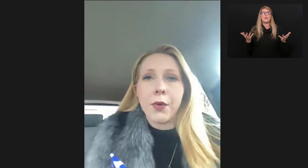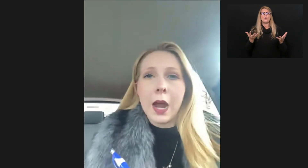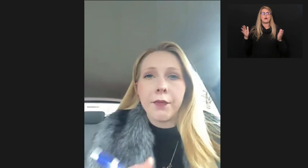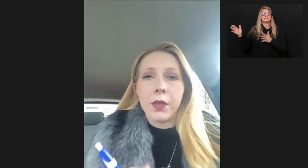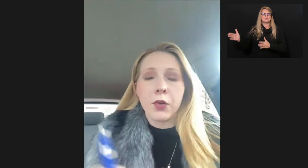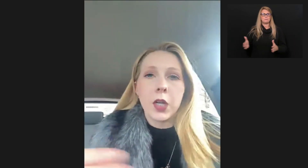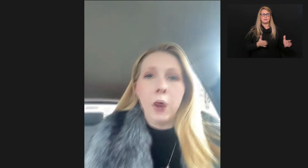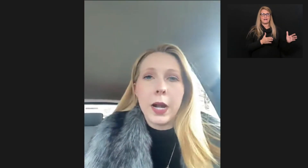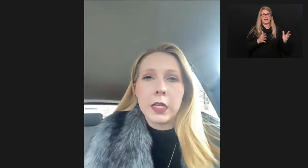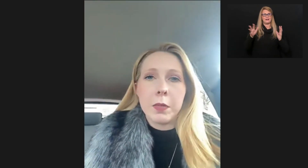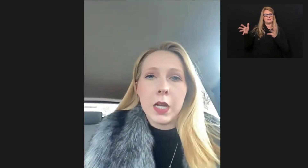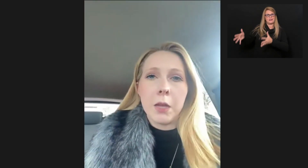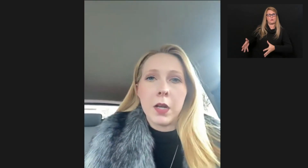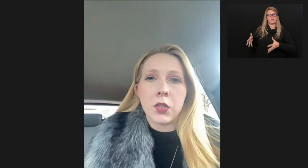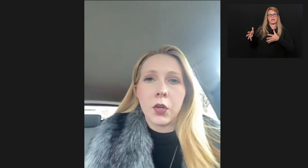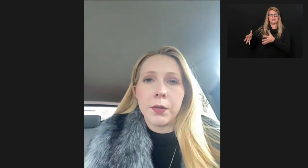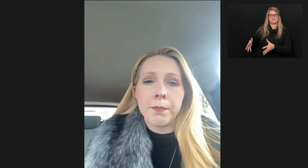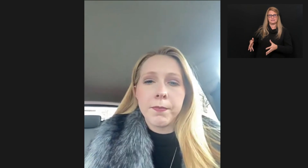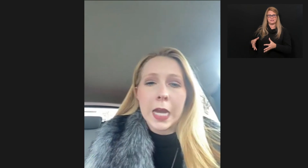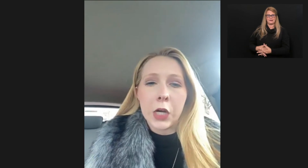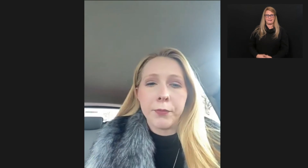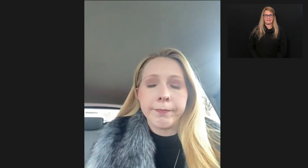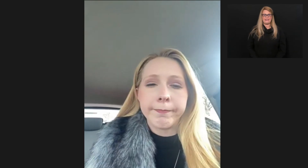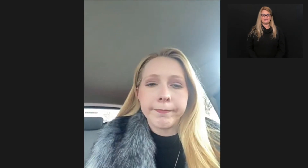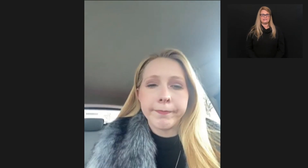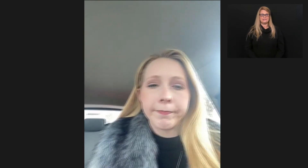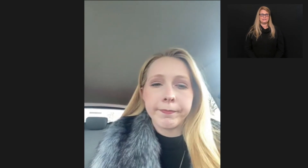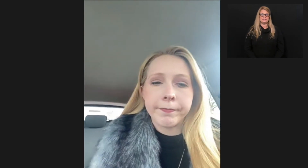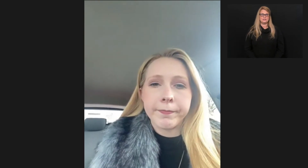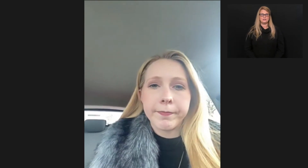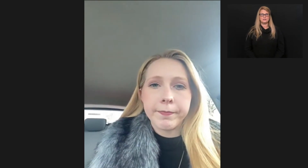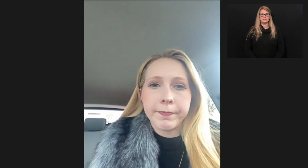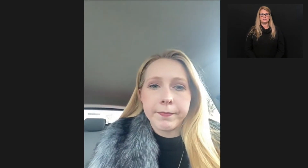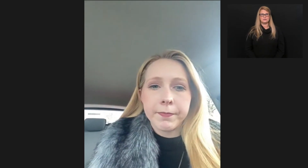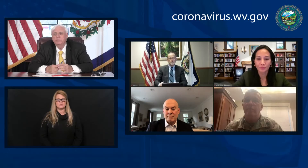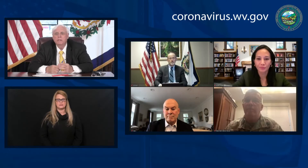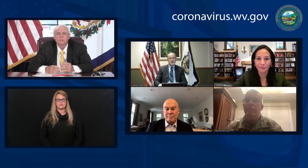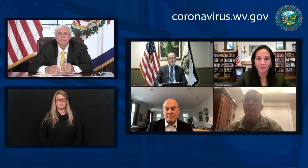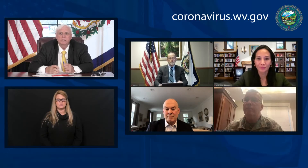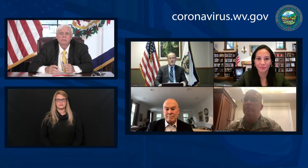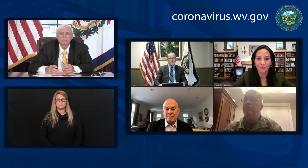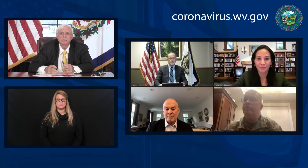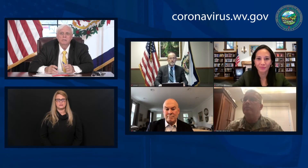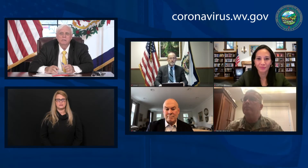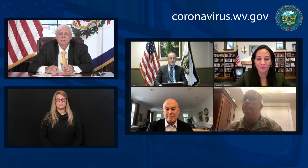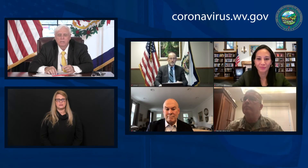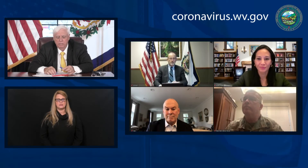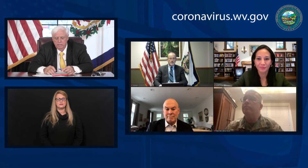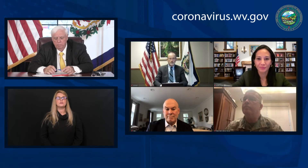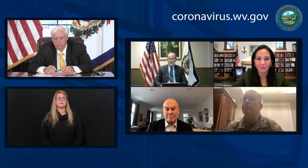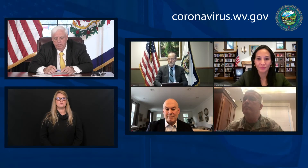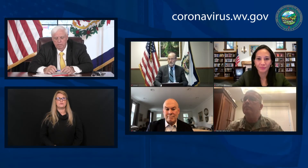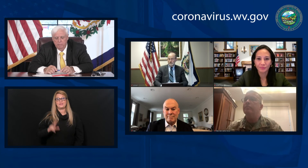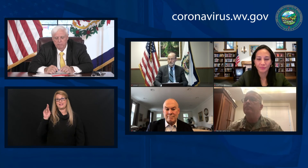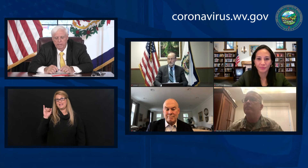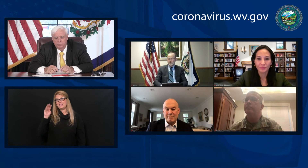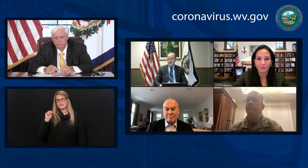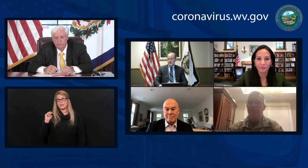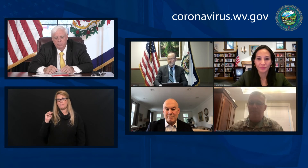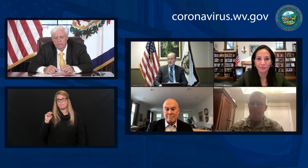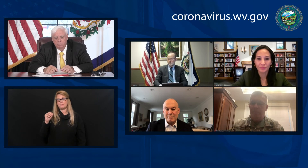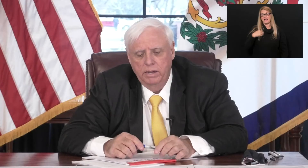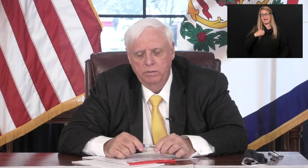other half that are still waiting to be administered? Thank you. Is it Kimberly? Is that correct? Okay, Kimberly, let me